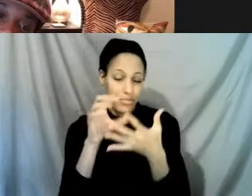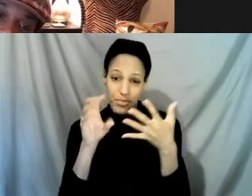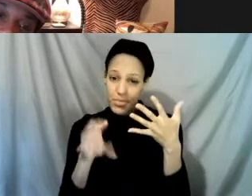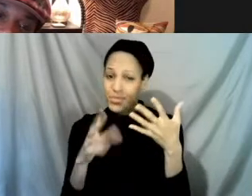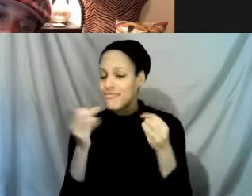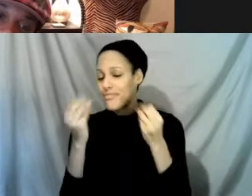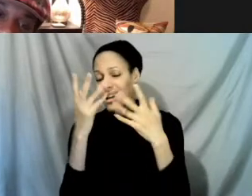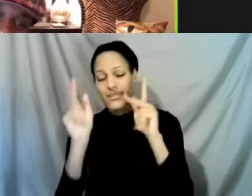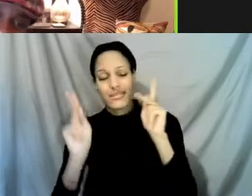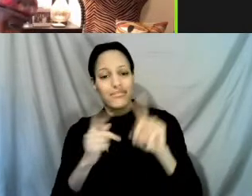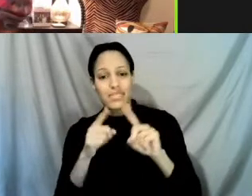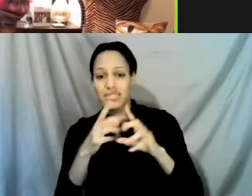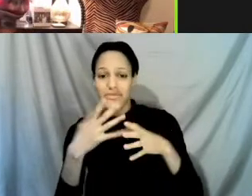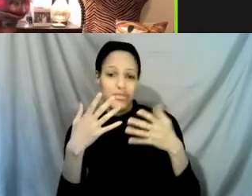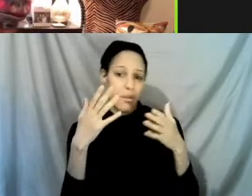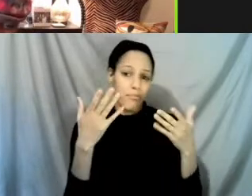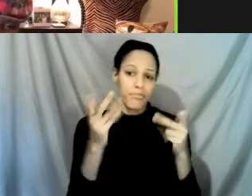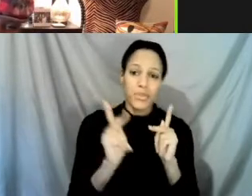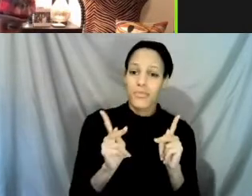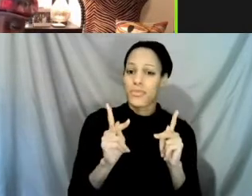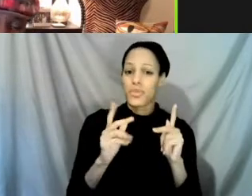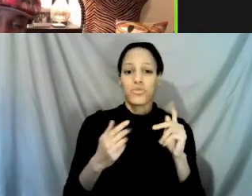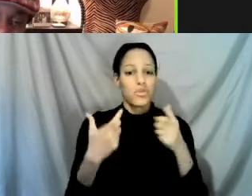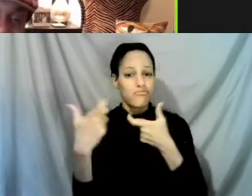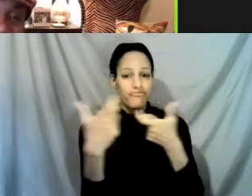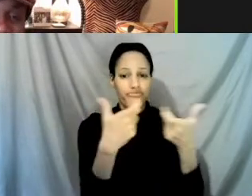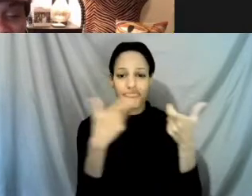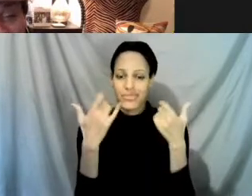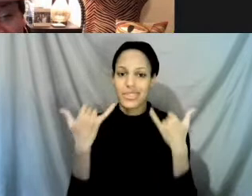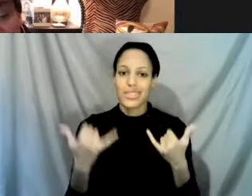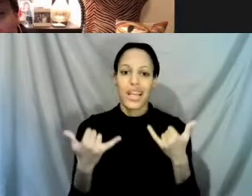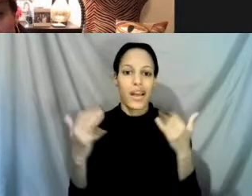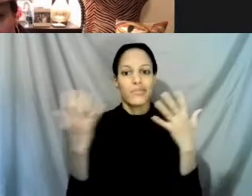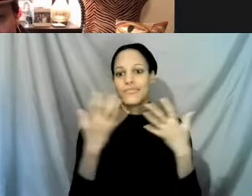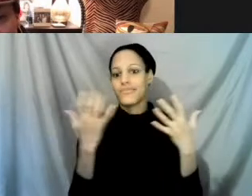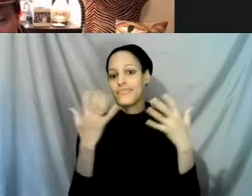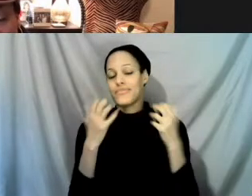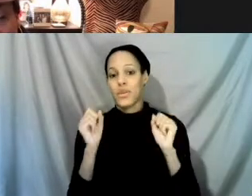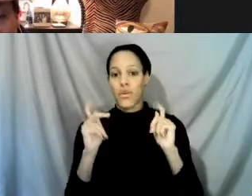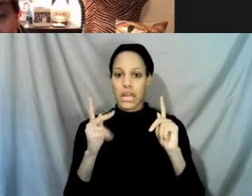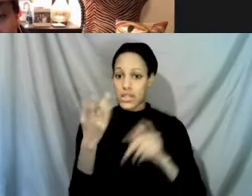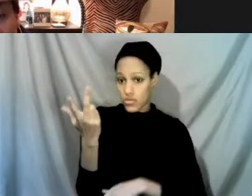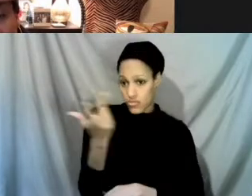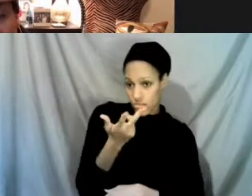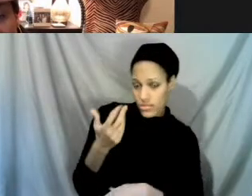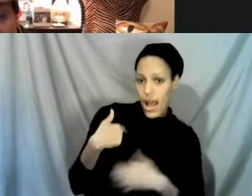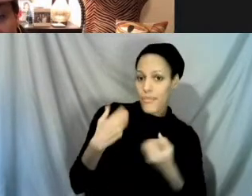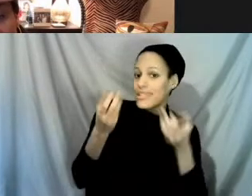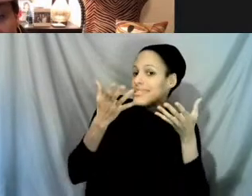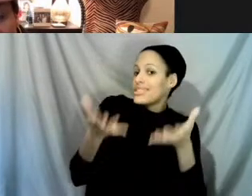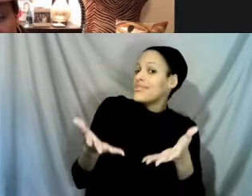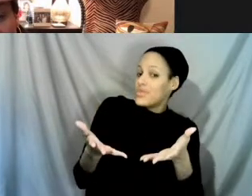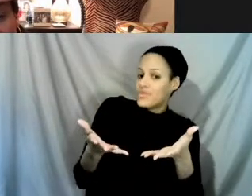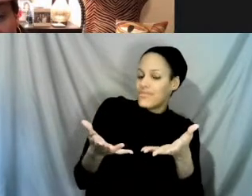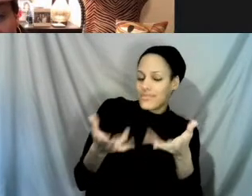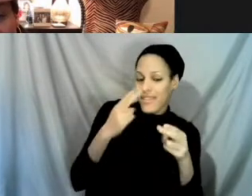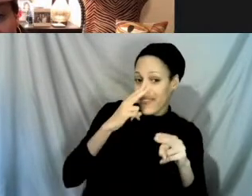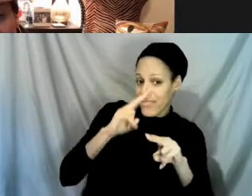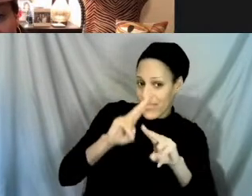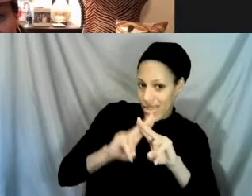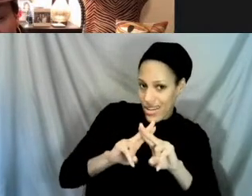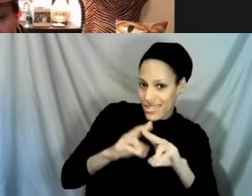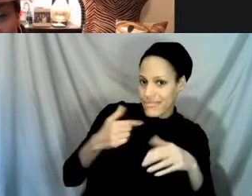yo. So I'm gonna leave you all for a little bit. Have fun, and I'll be back.